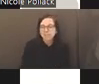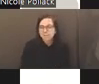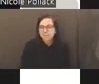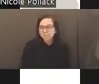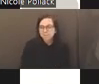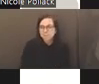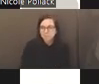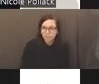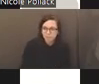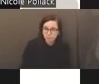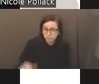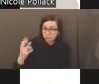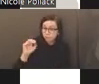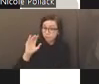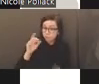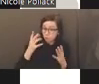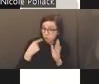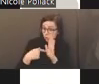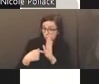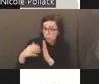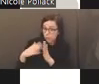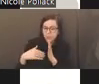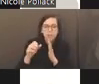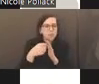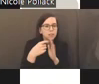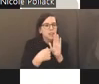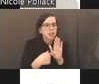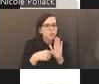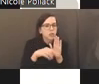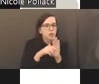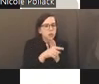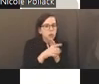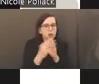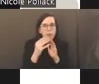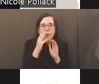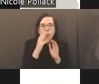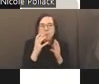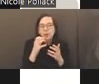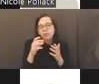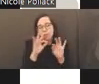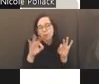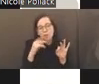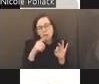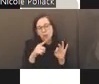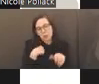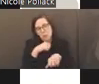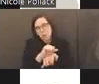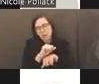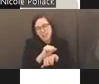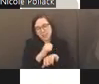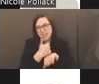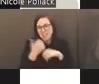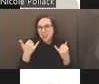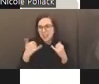have you shown her the painting? Yes, I showed it to her and her mom, and her mom wants me to frame it for her. So I'm working on that right now. There you